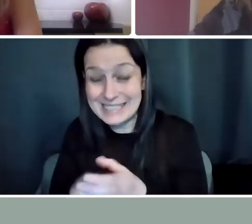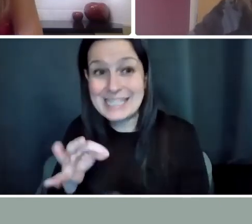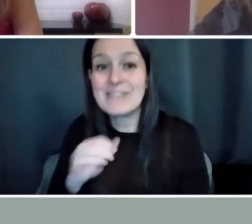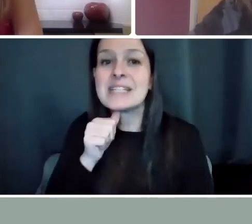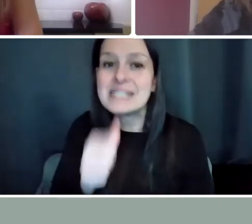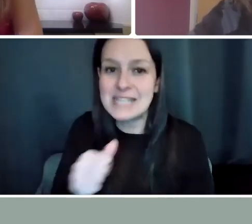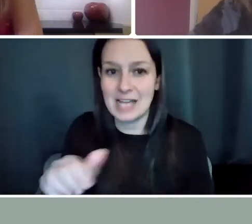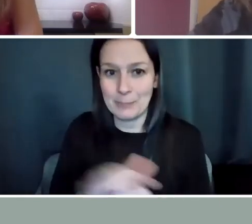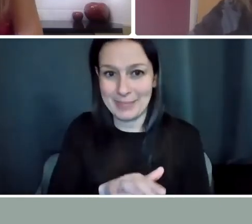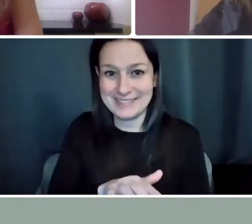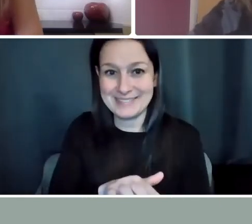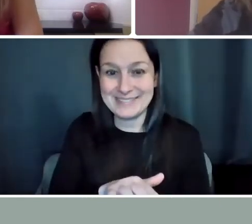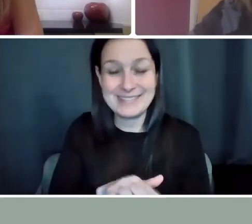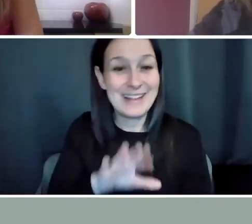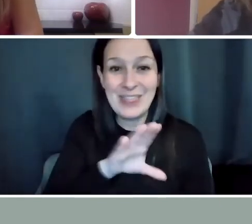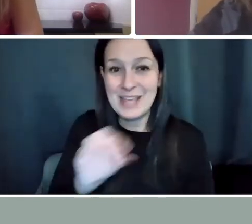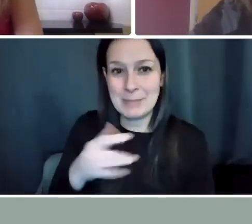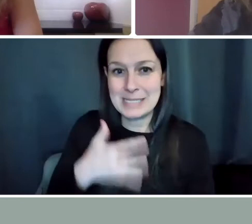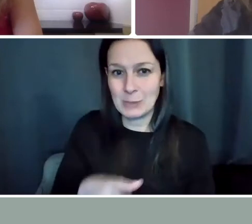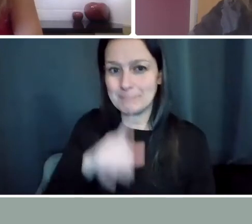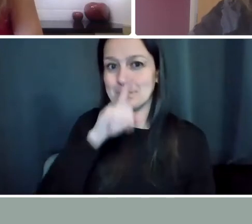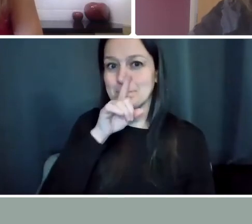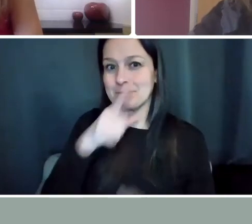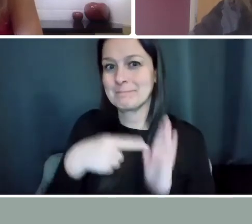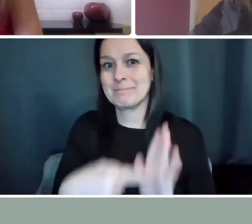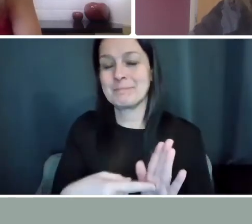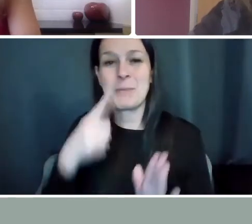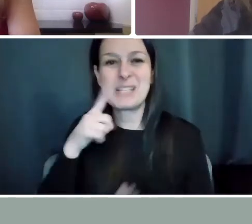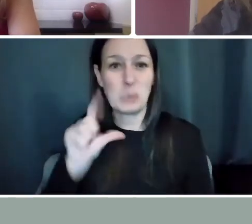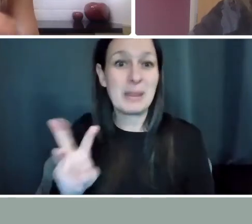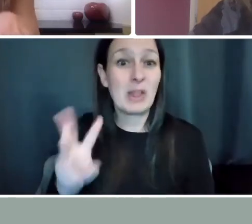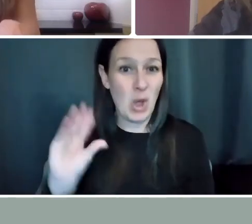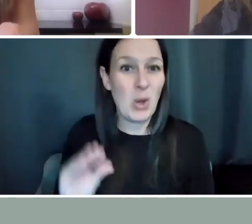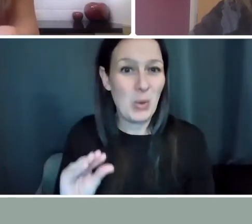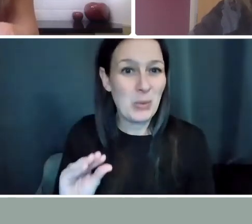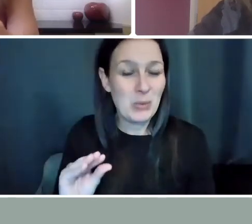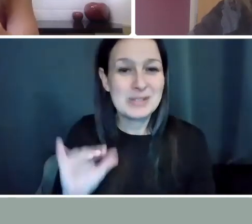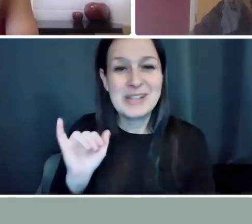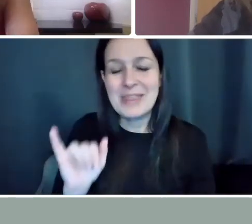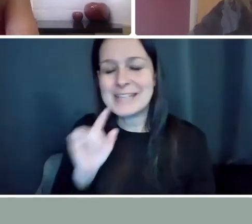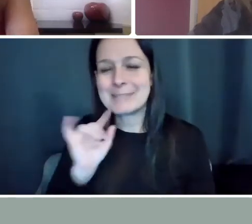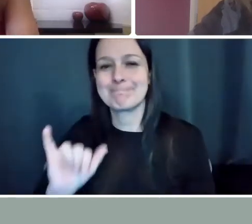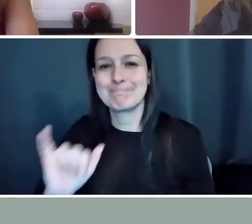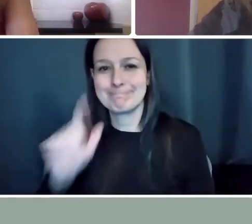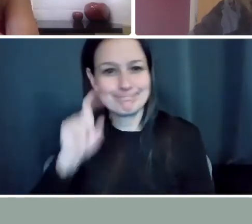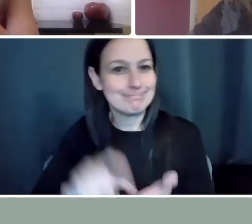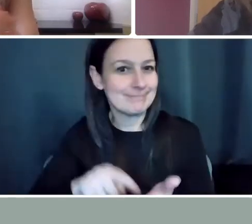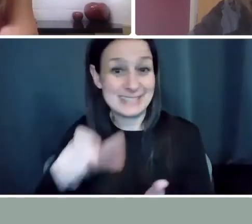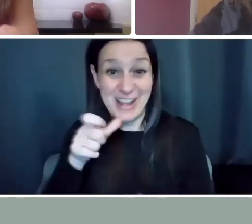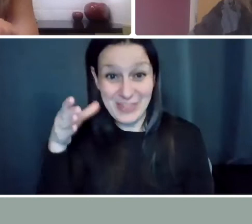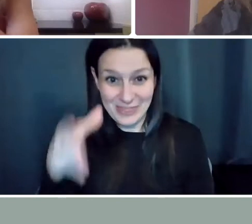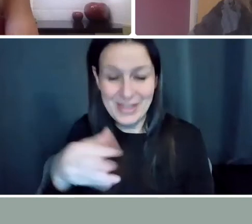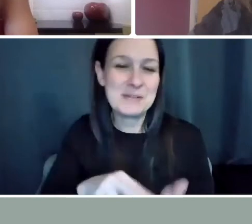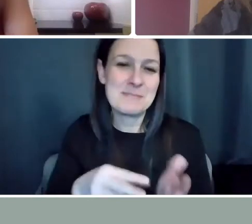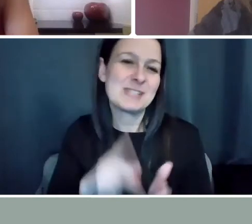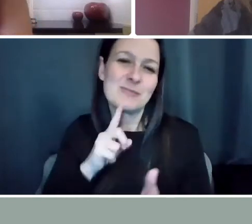not complete. The company doesn't want to declare it because it's going to be so low. So that's like a hack to find out if